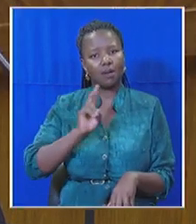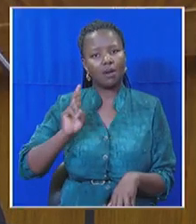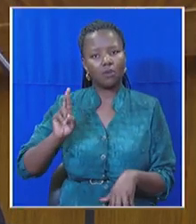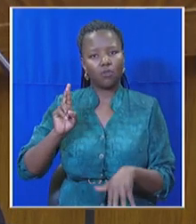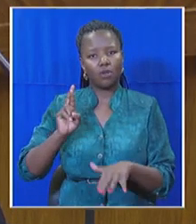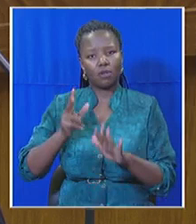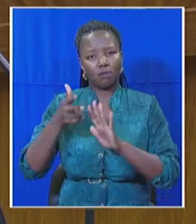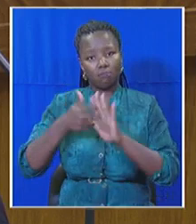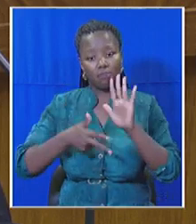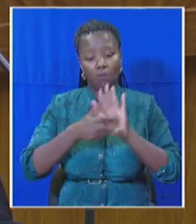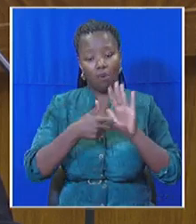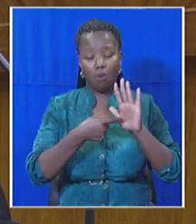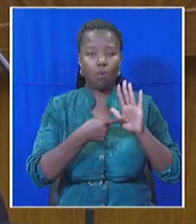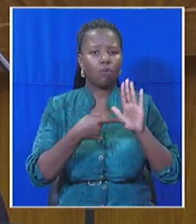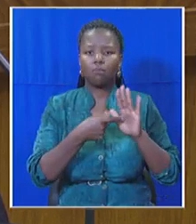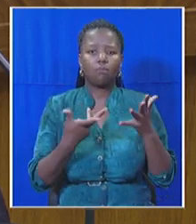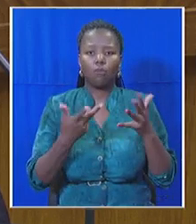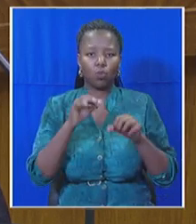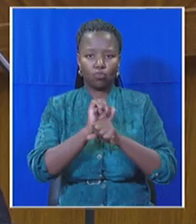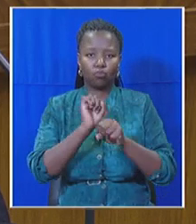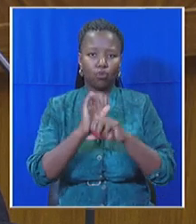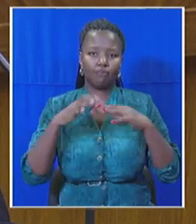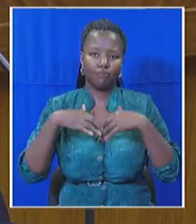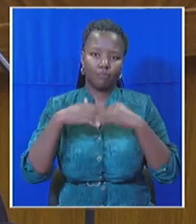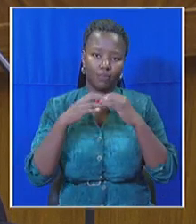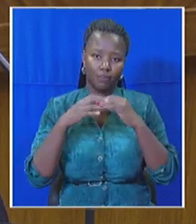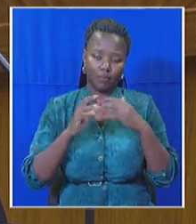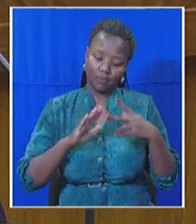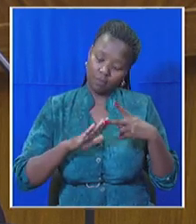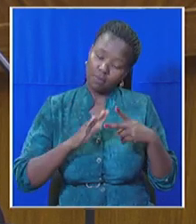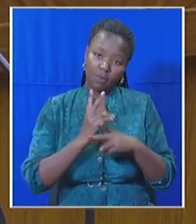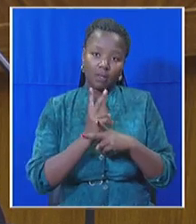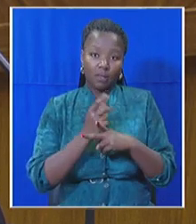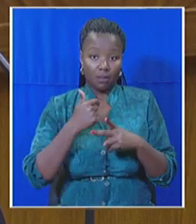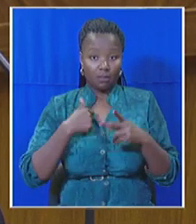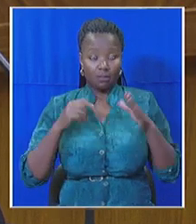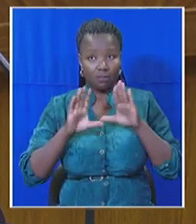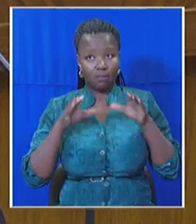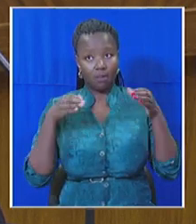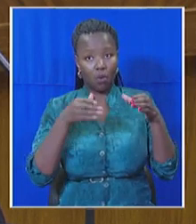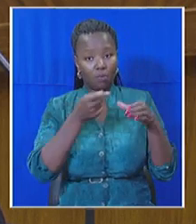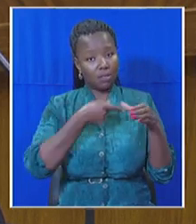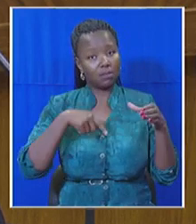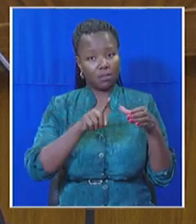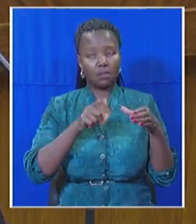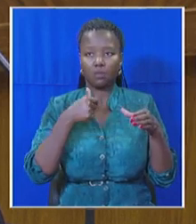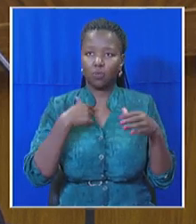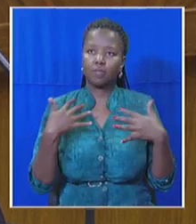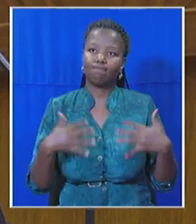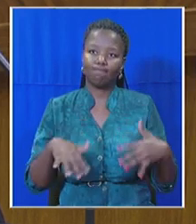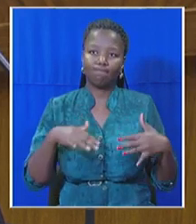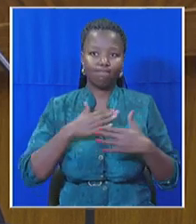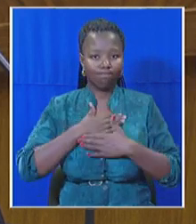for job creation. Furthermore, the committee appreciated the fact that